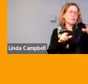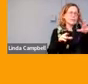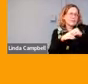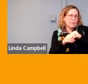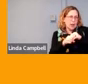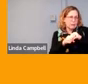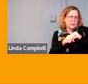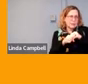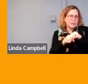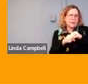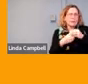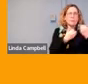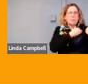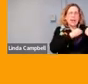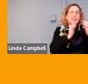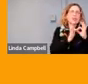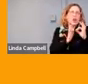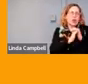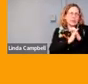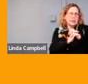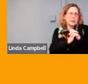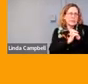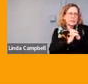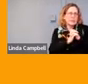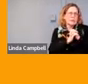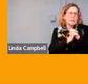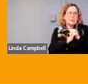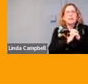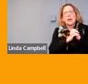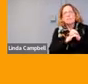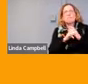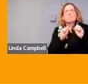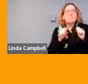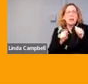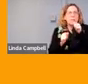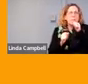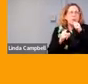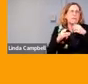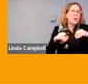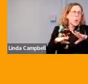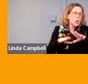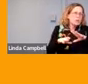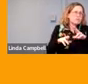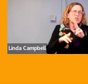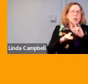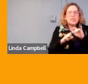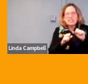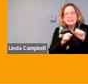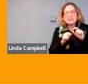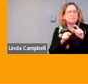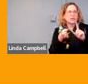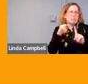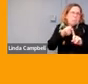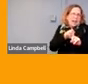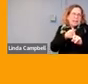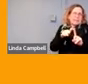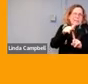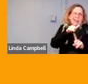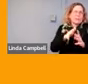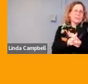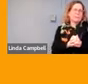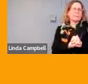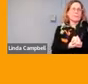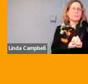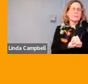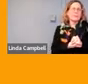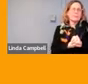the federal and provincial government are involved in that stage and they bear the cost for that. Maybe some private owners,